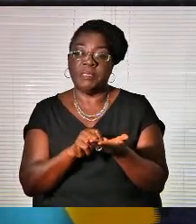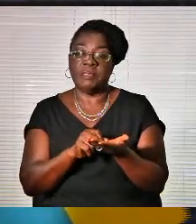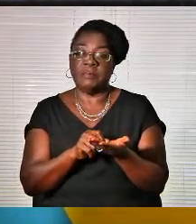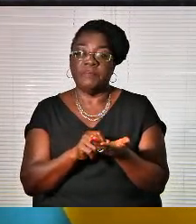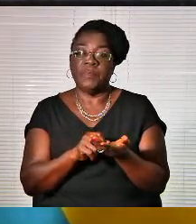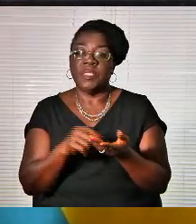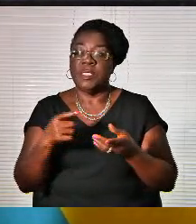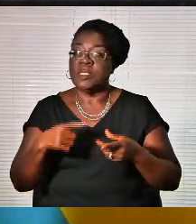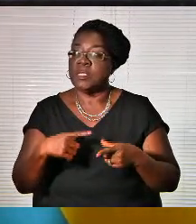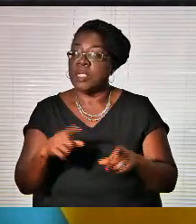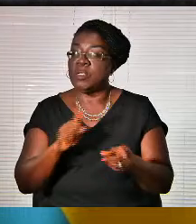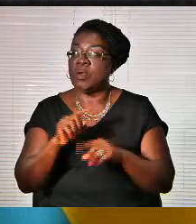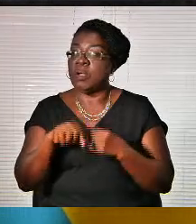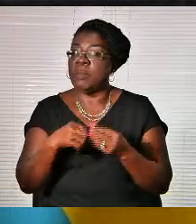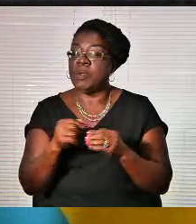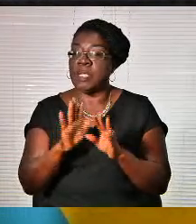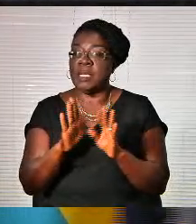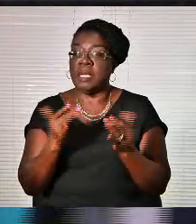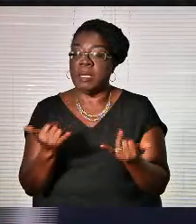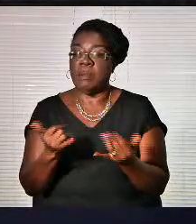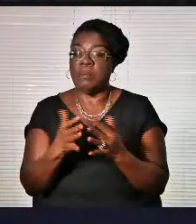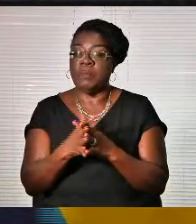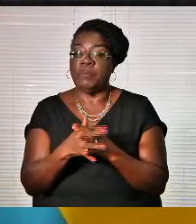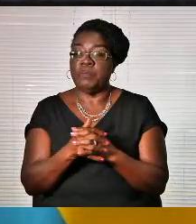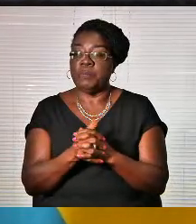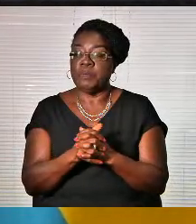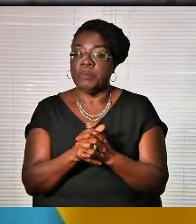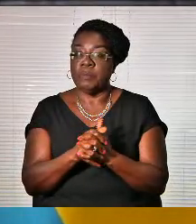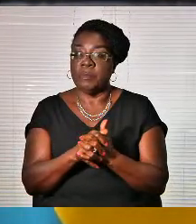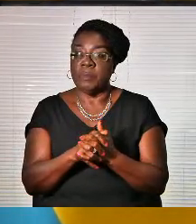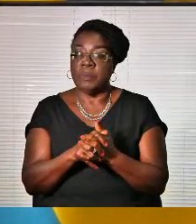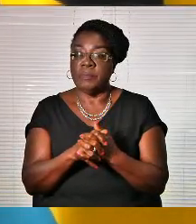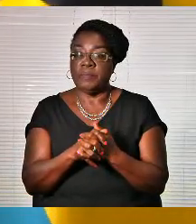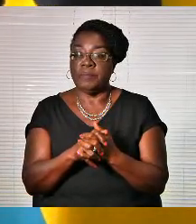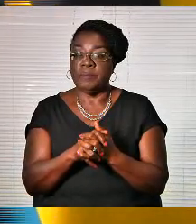so I'll let them speak to Breezes.